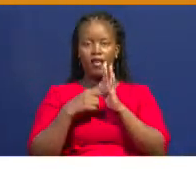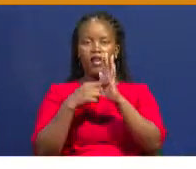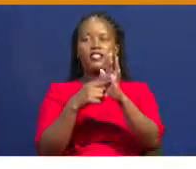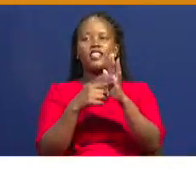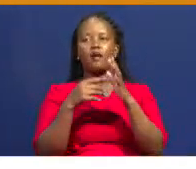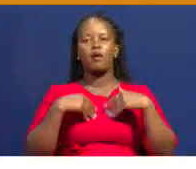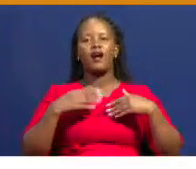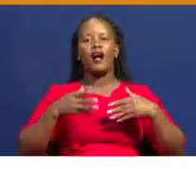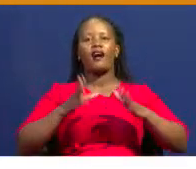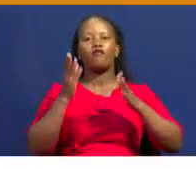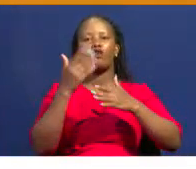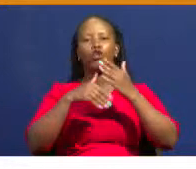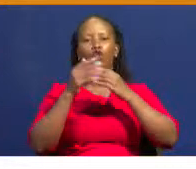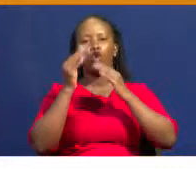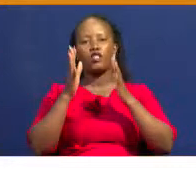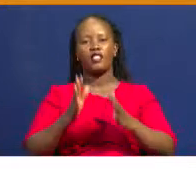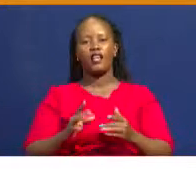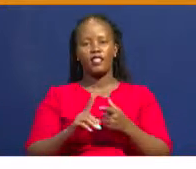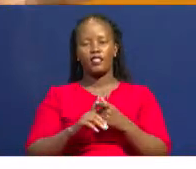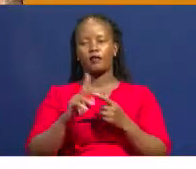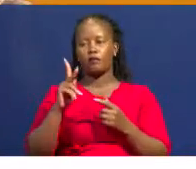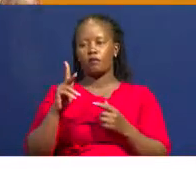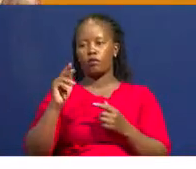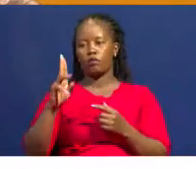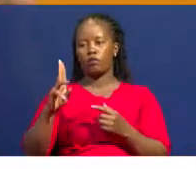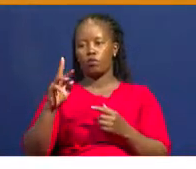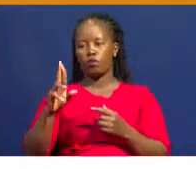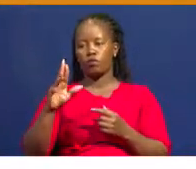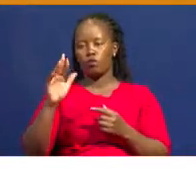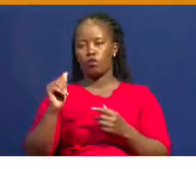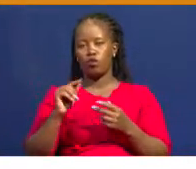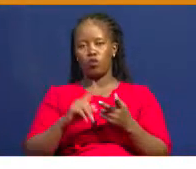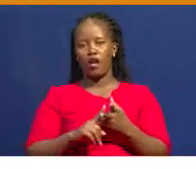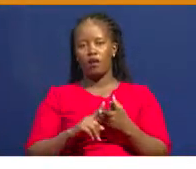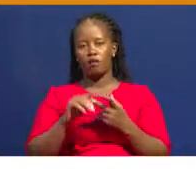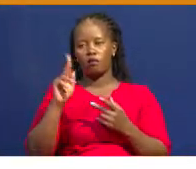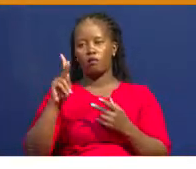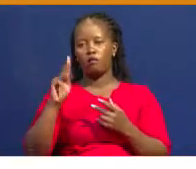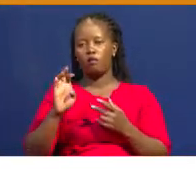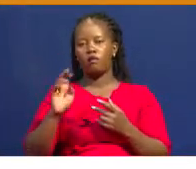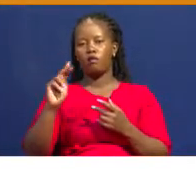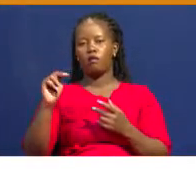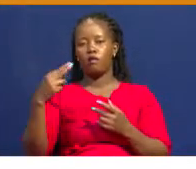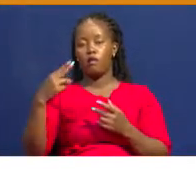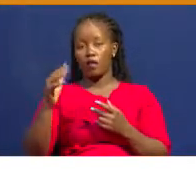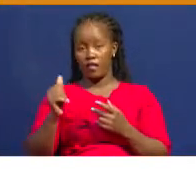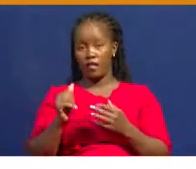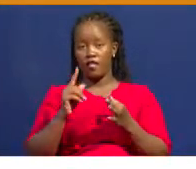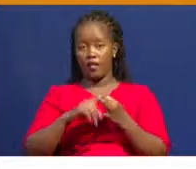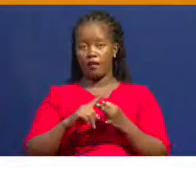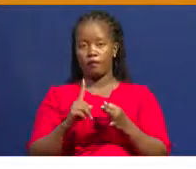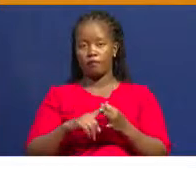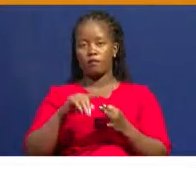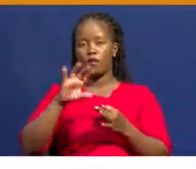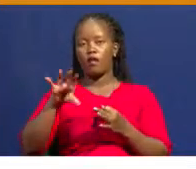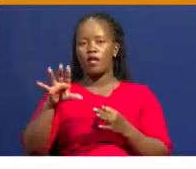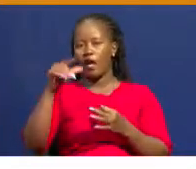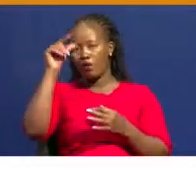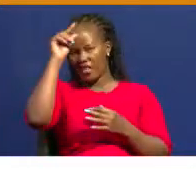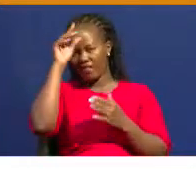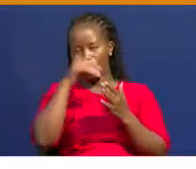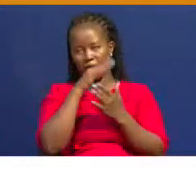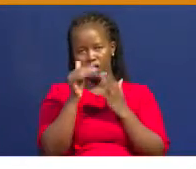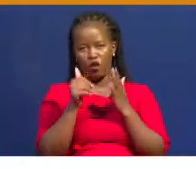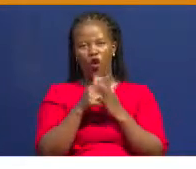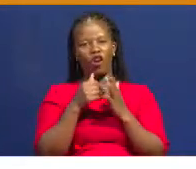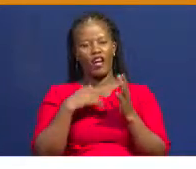KENHA, KURA, KERA, KWS, county government, because the roads also, all those are there. We